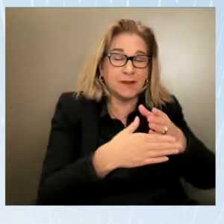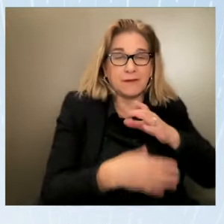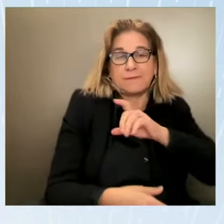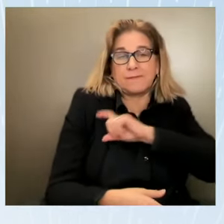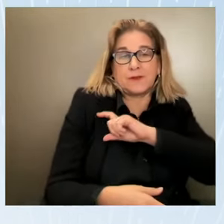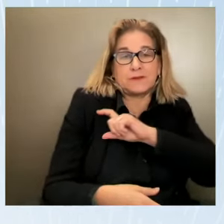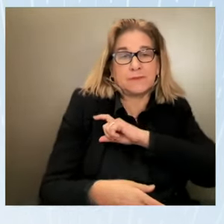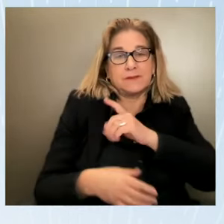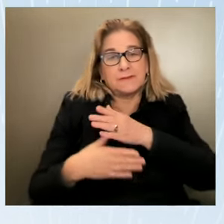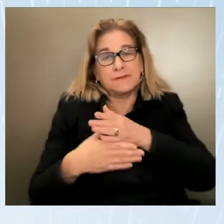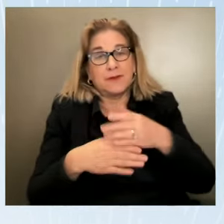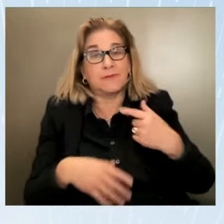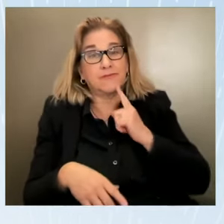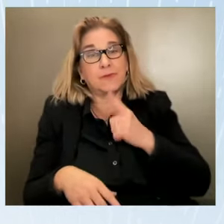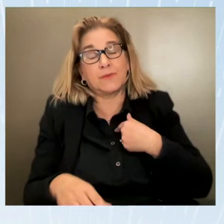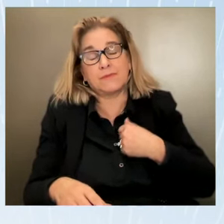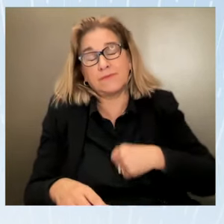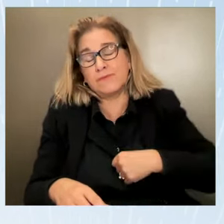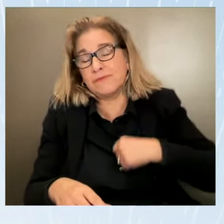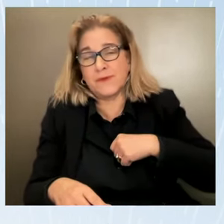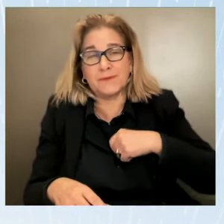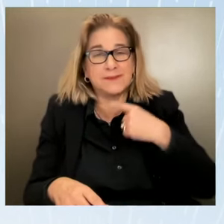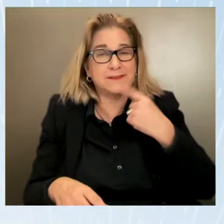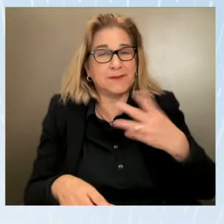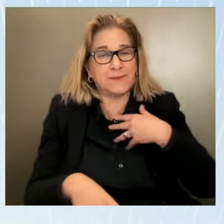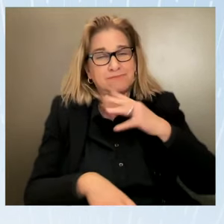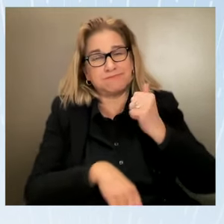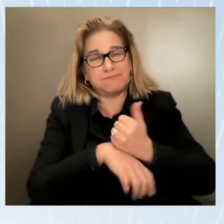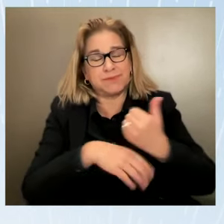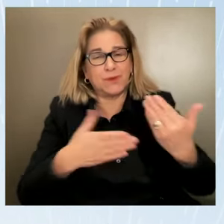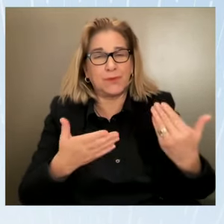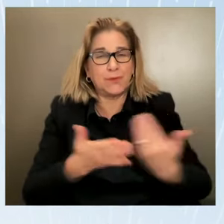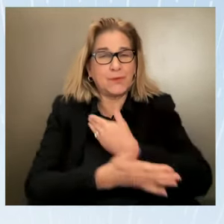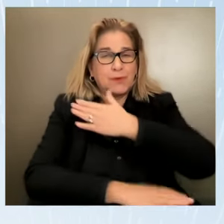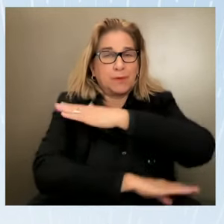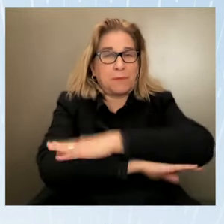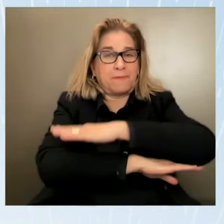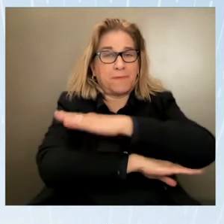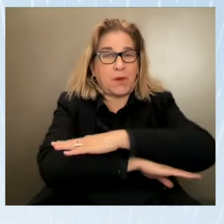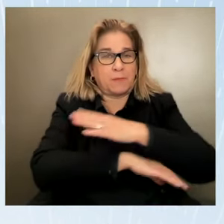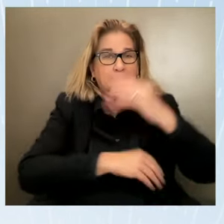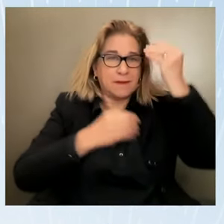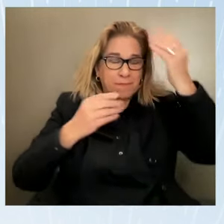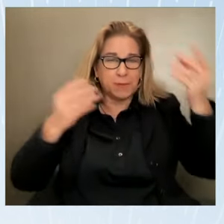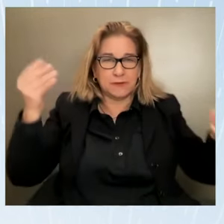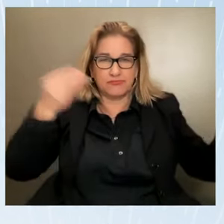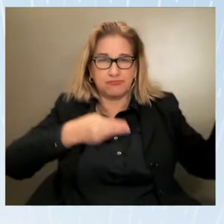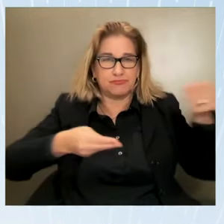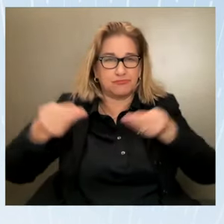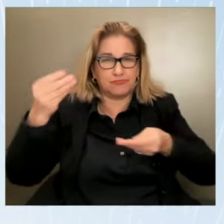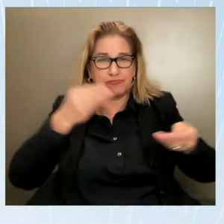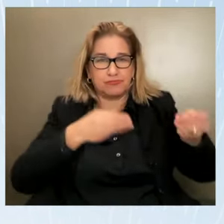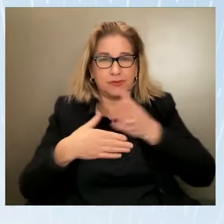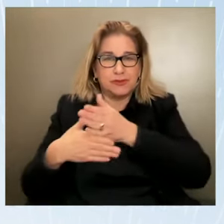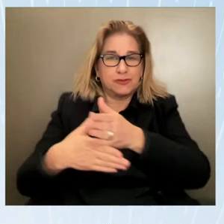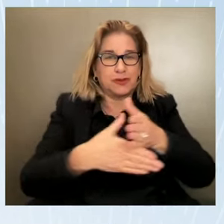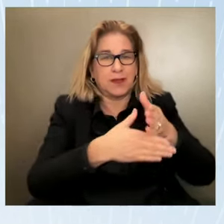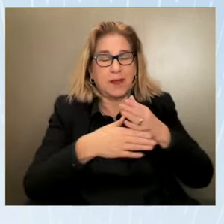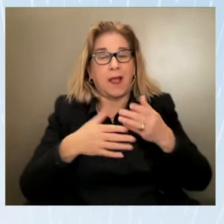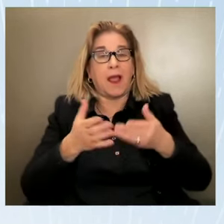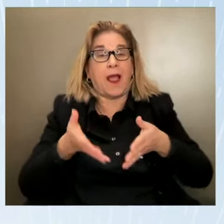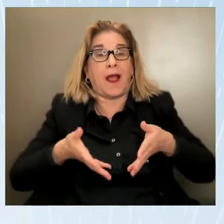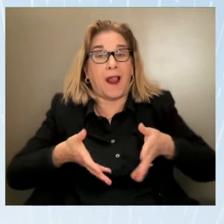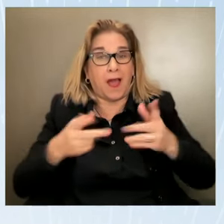frankly. And over the coming year, we hope to see it realize the potential, allowing us to bring together relevant intelligence with federal, state, local,